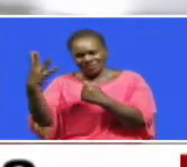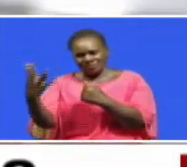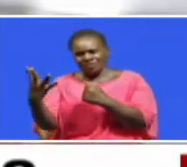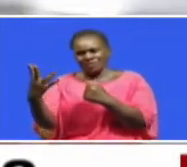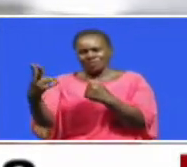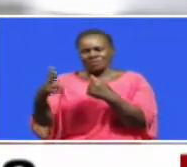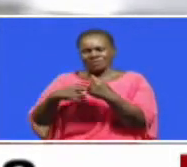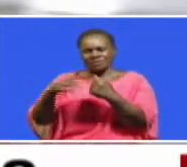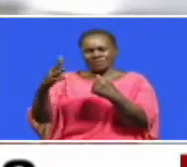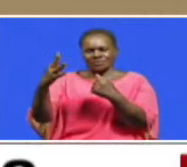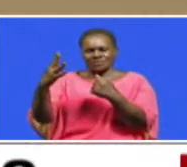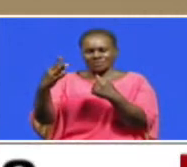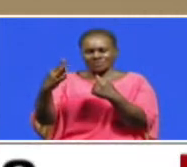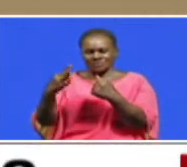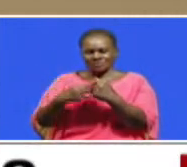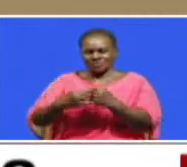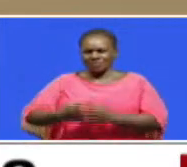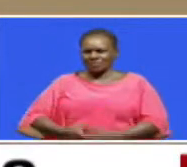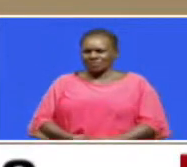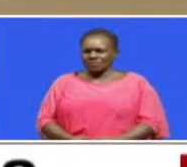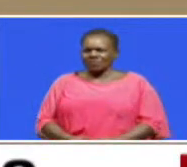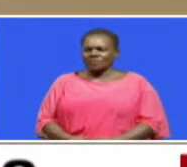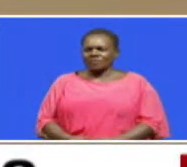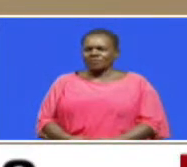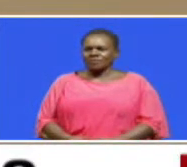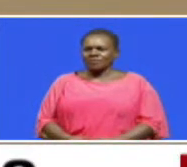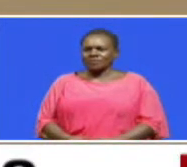1974 and 75. KTN's Emmanuel Toh with her report.